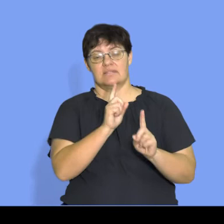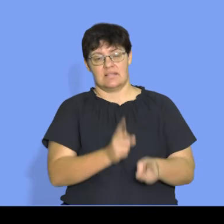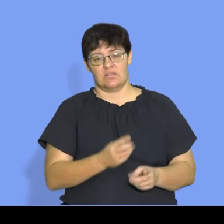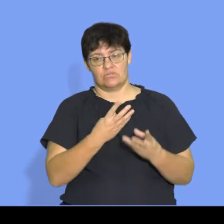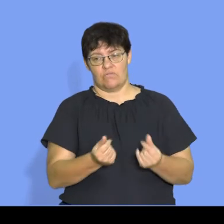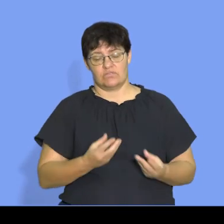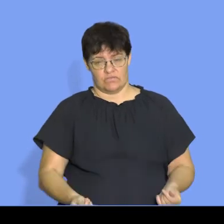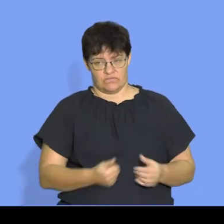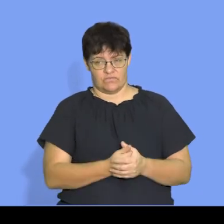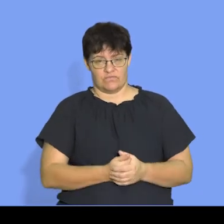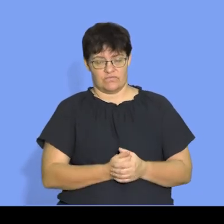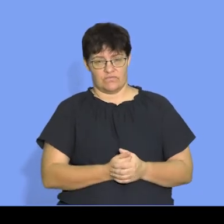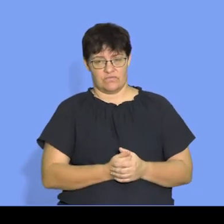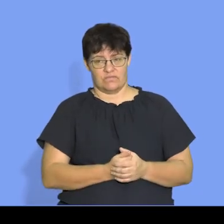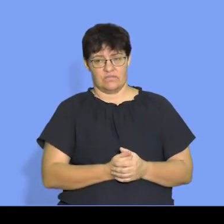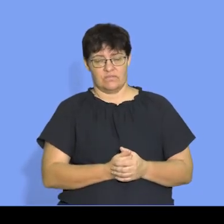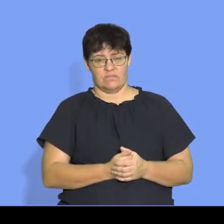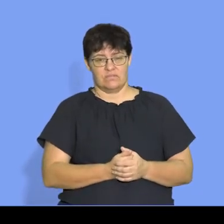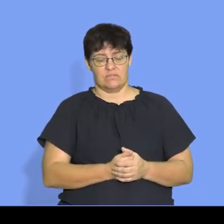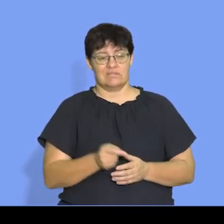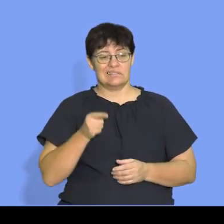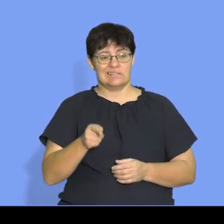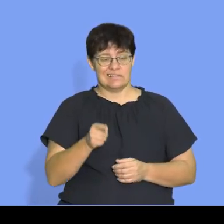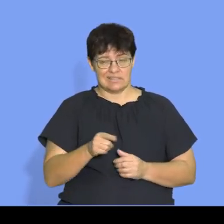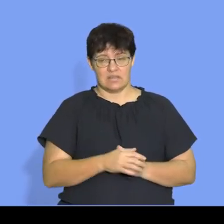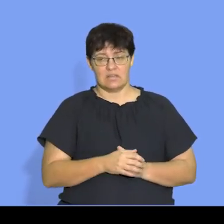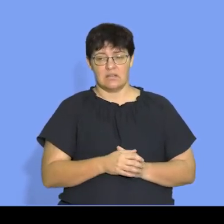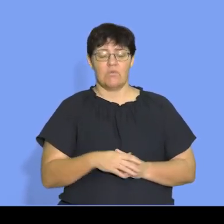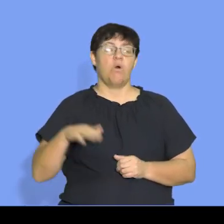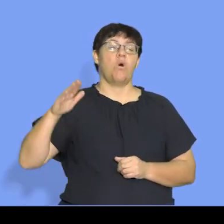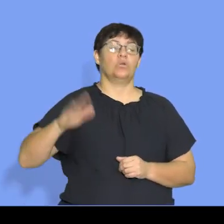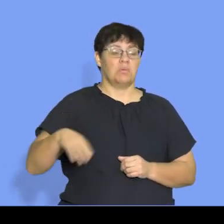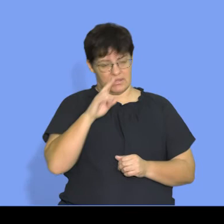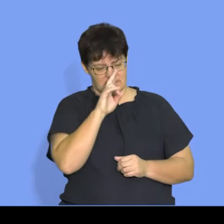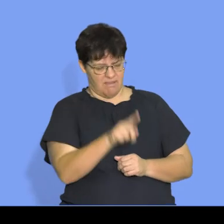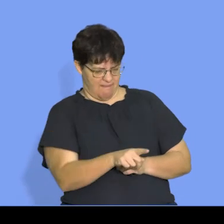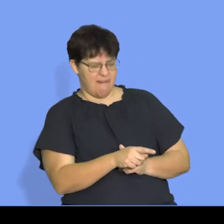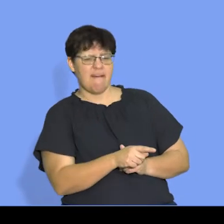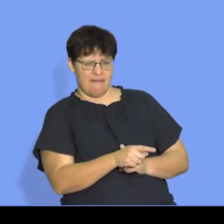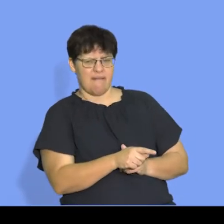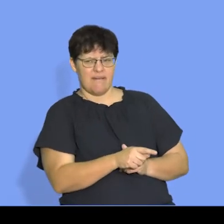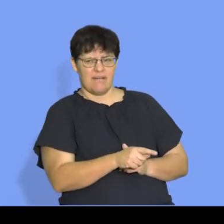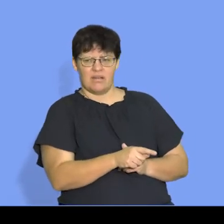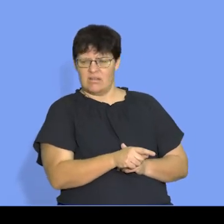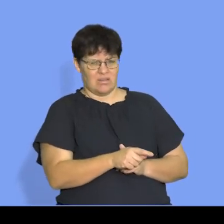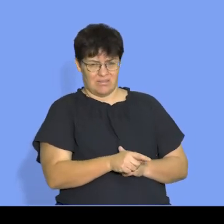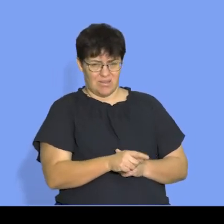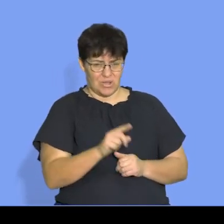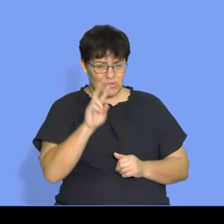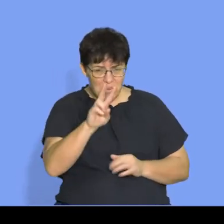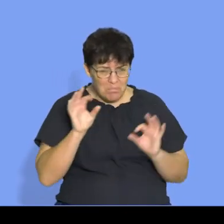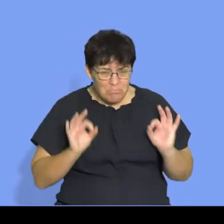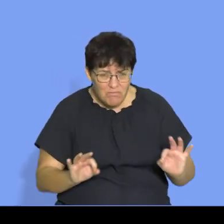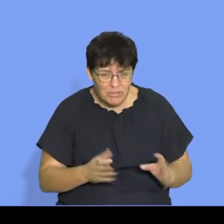solutions. Now, with this one here, you can automatically see that this is definitely not a perfect square, as I told